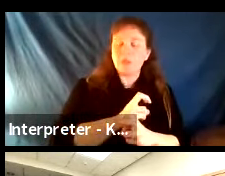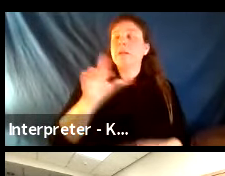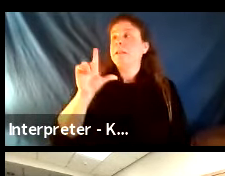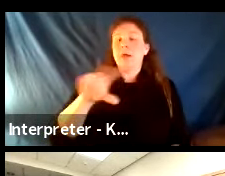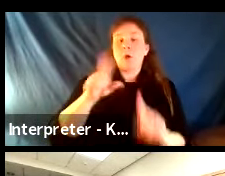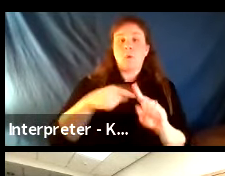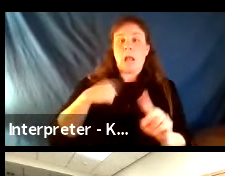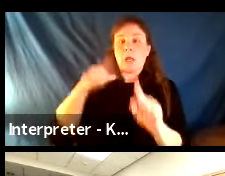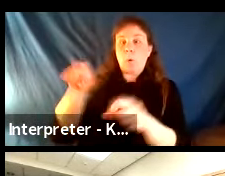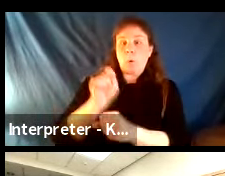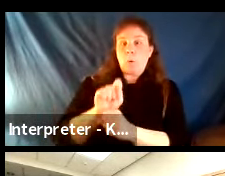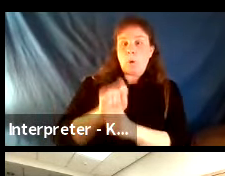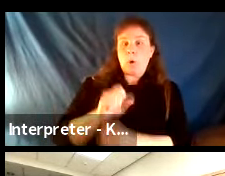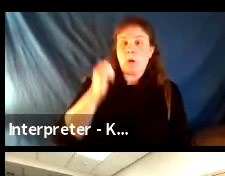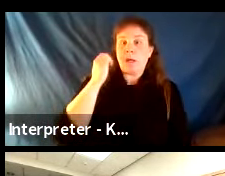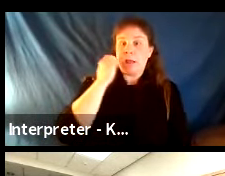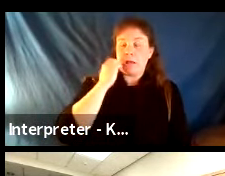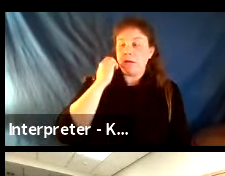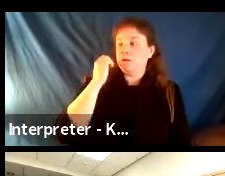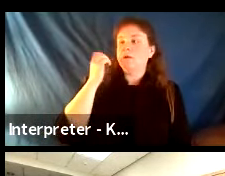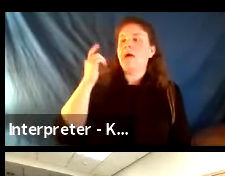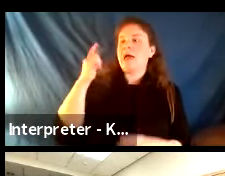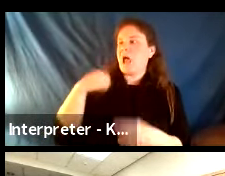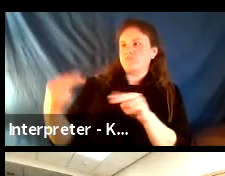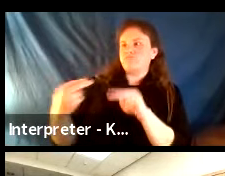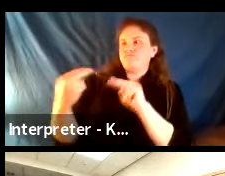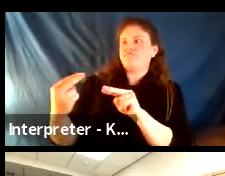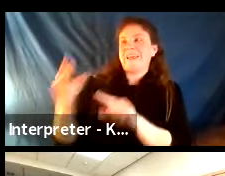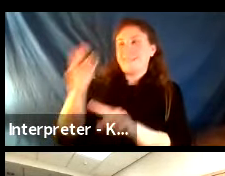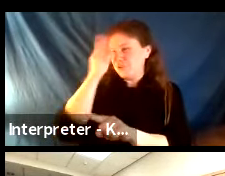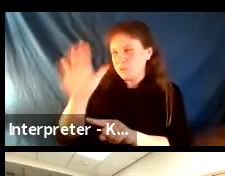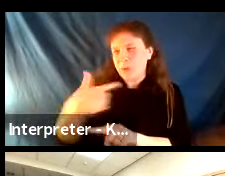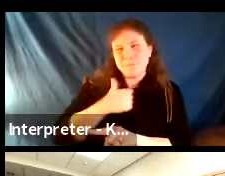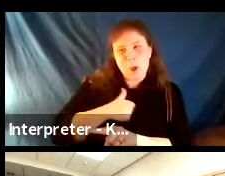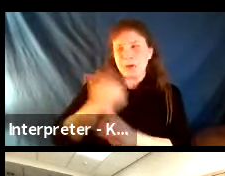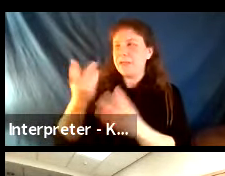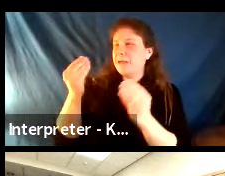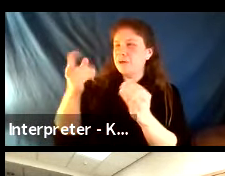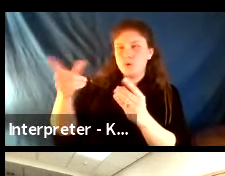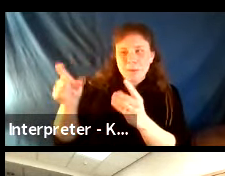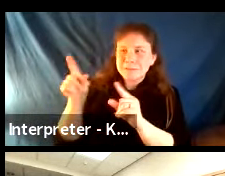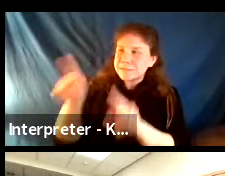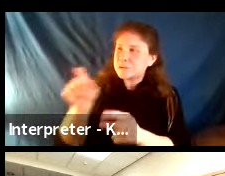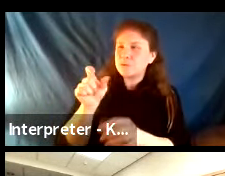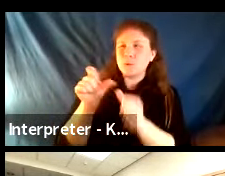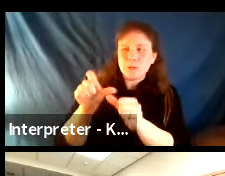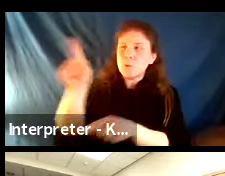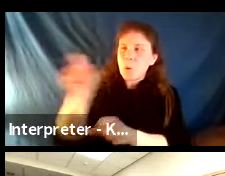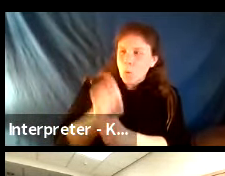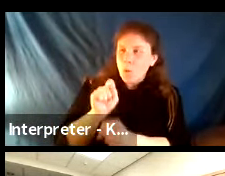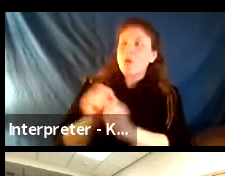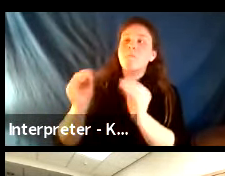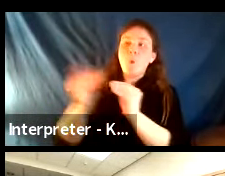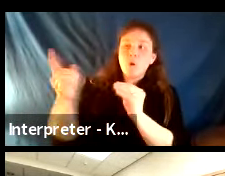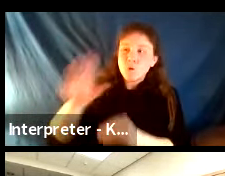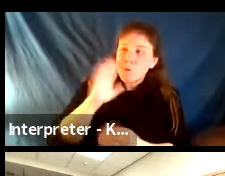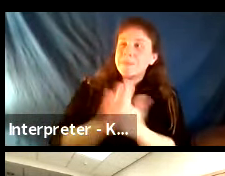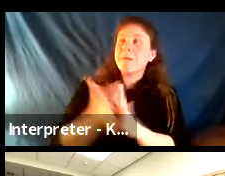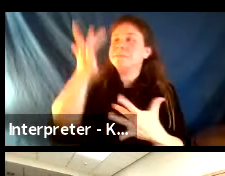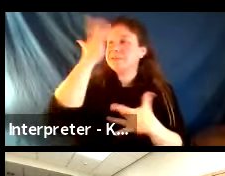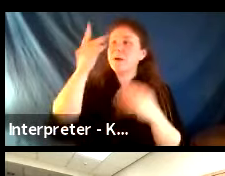going to work every day, putting your life on the line. More of you are going to get sick, more of you are going to die because of this change. It's a really, really hard thing for a lot of our